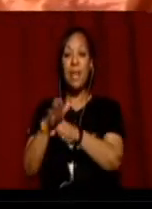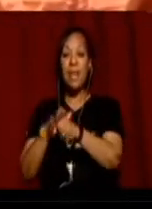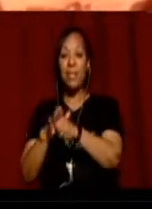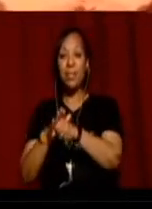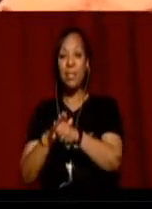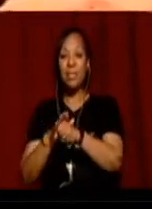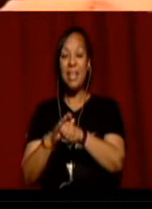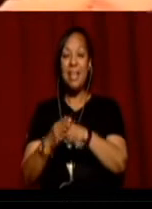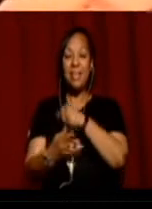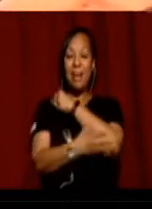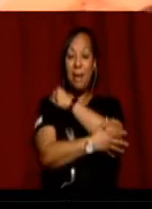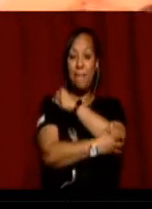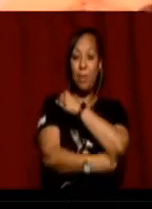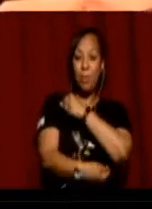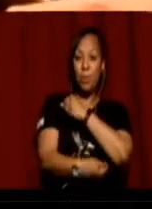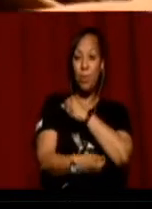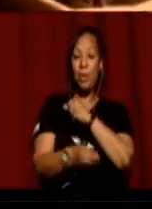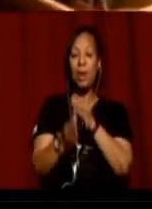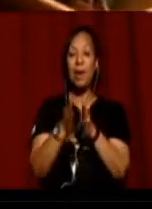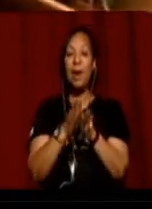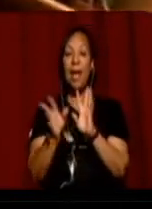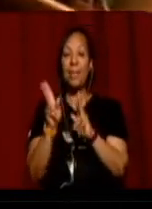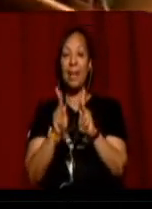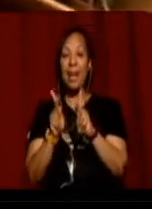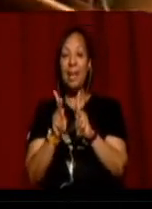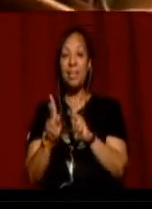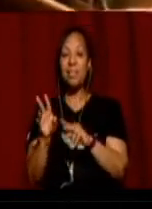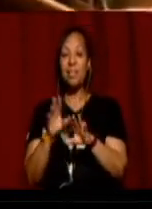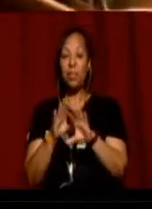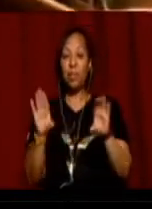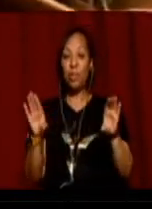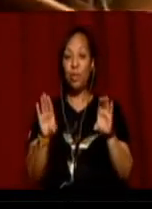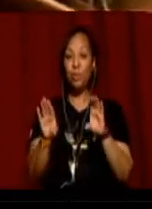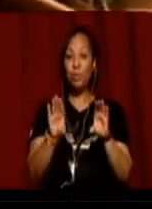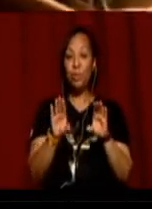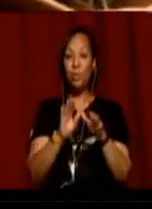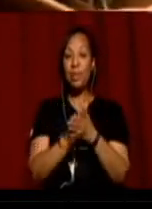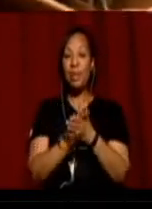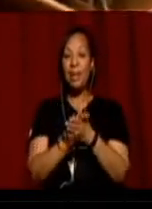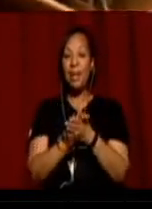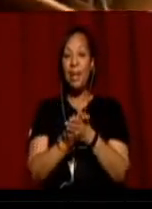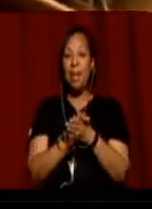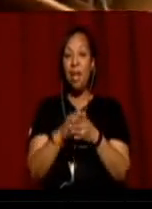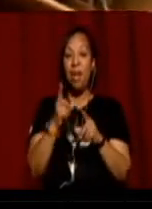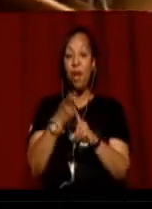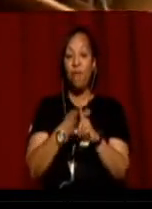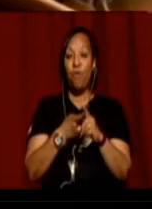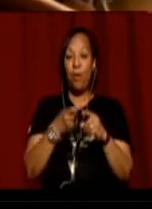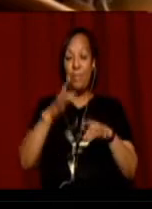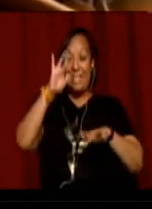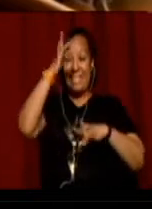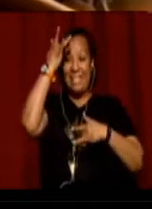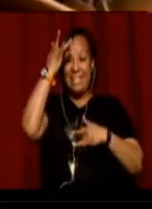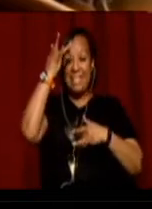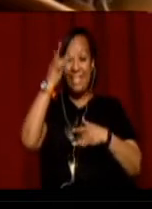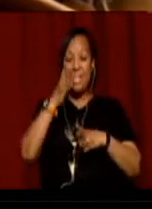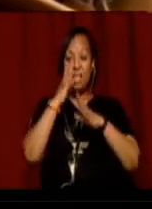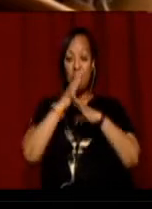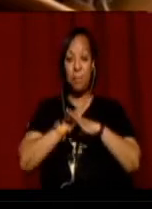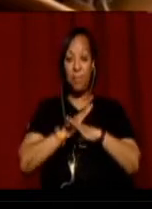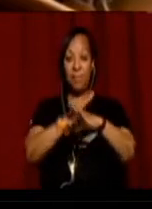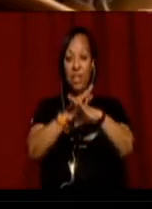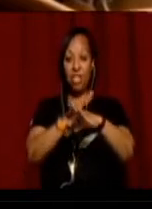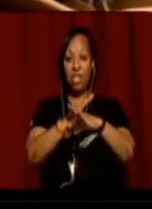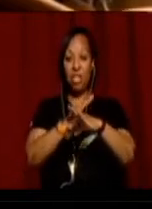most disenfranchised in our communities. And the kinds of things that we do are anything from chronic disease prevention